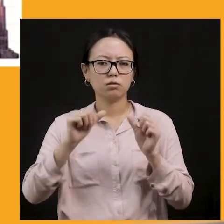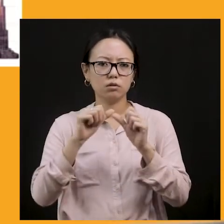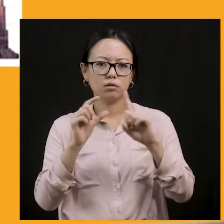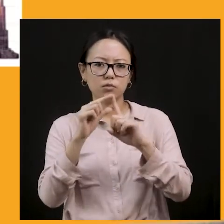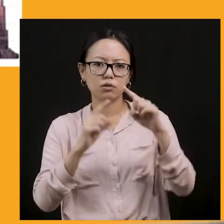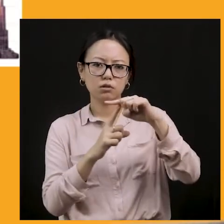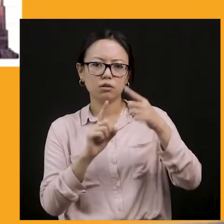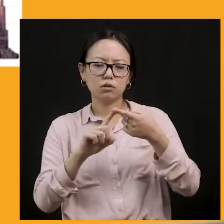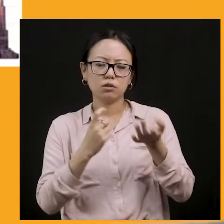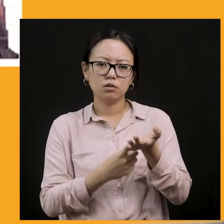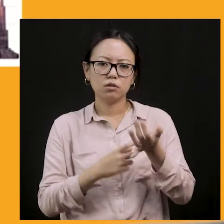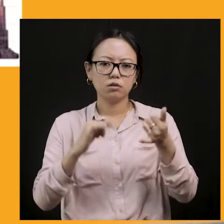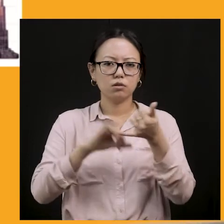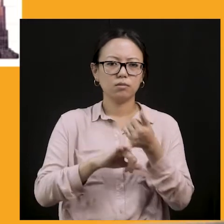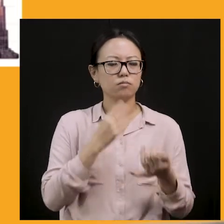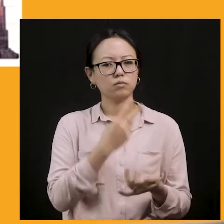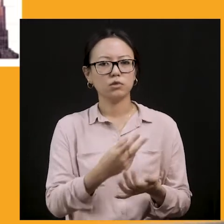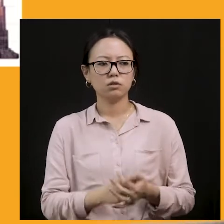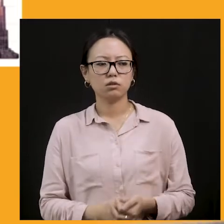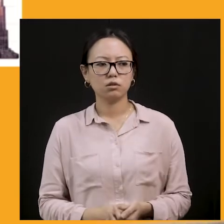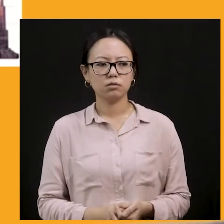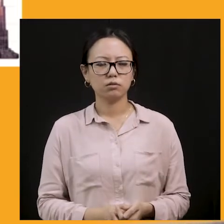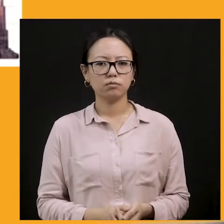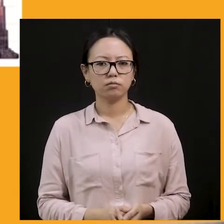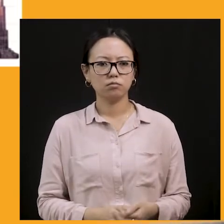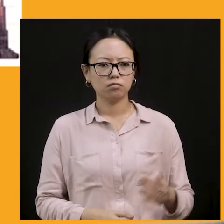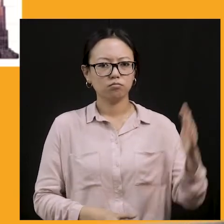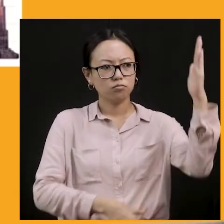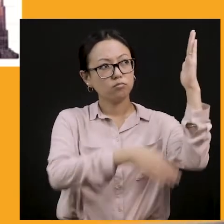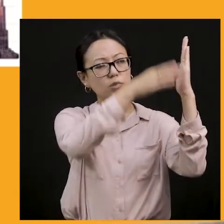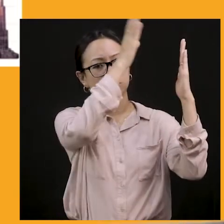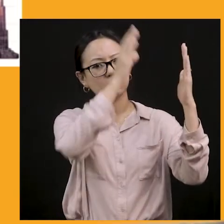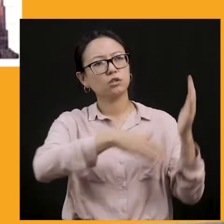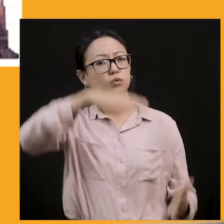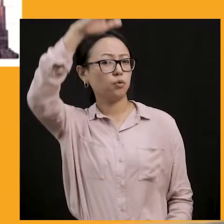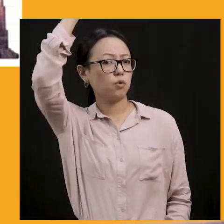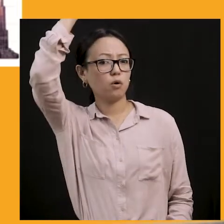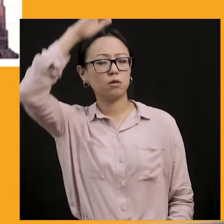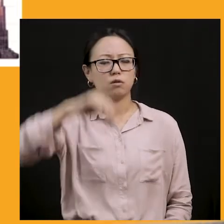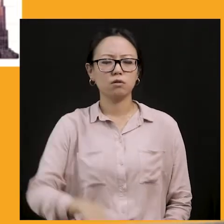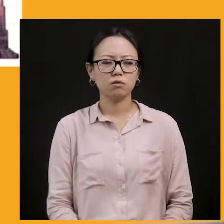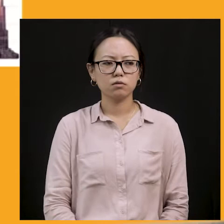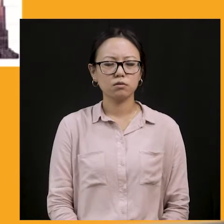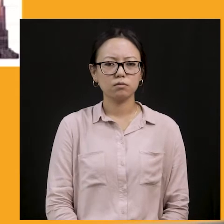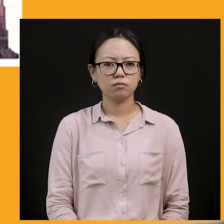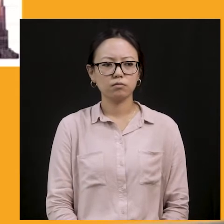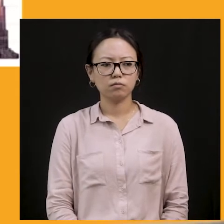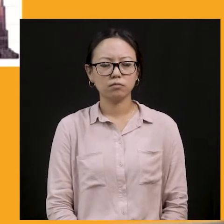Skyscrapers, the very tall buildings, right? So we can see here tall